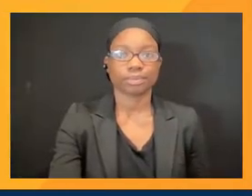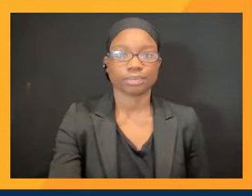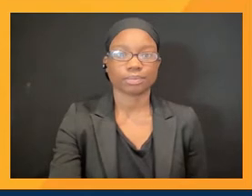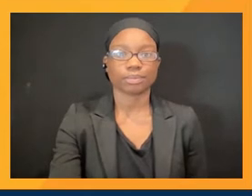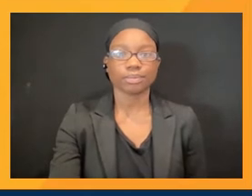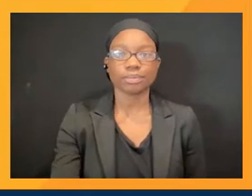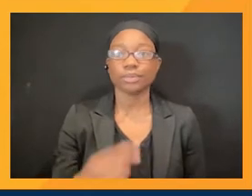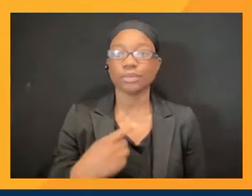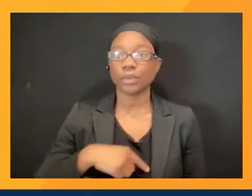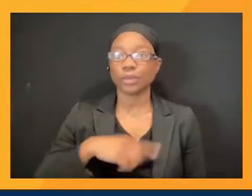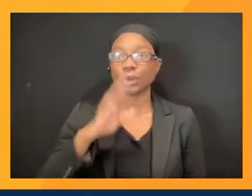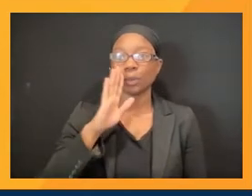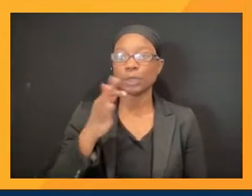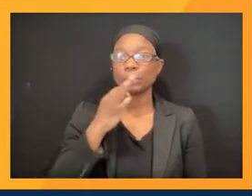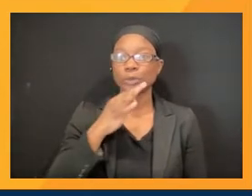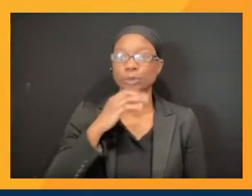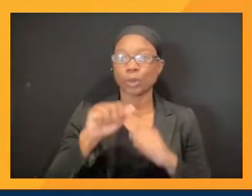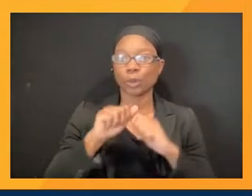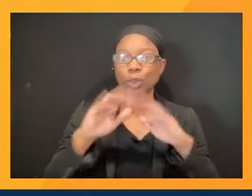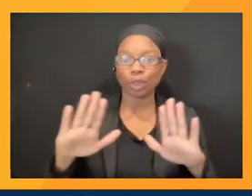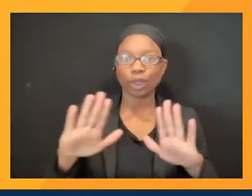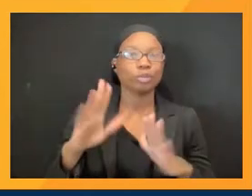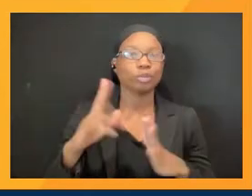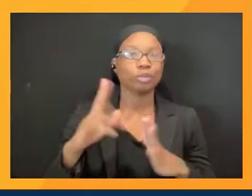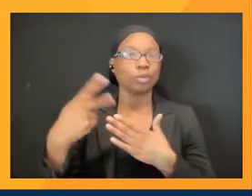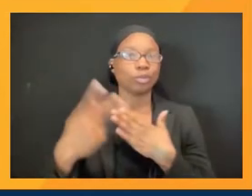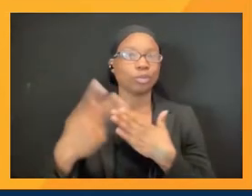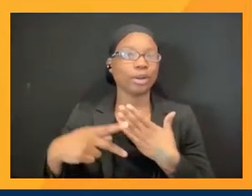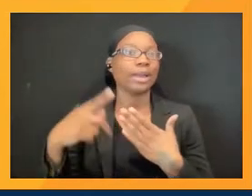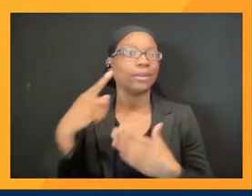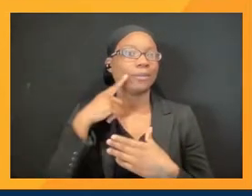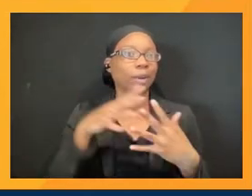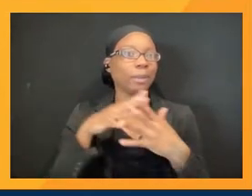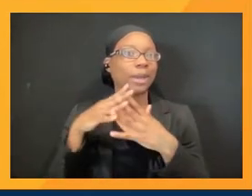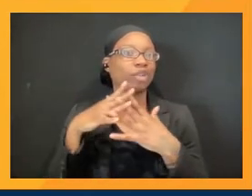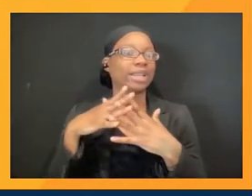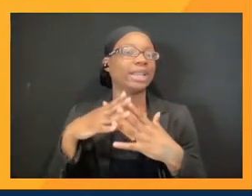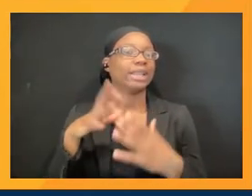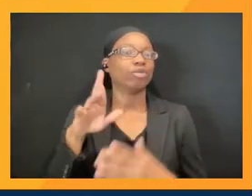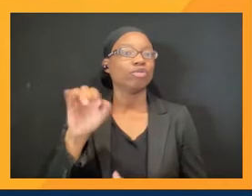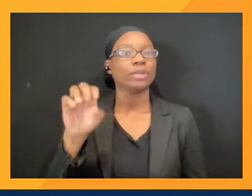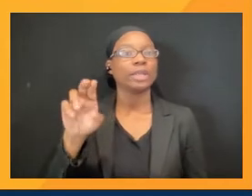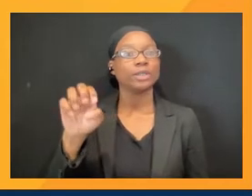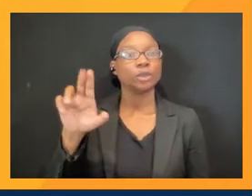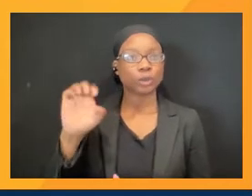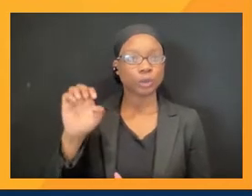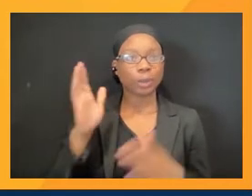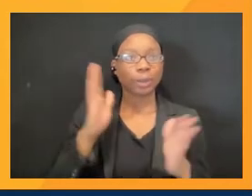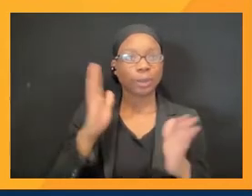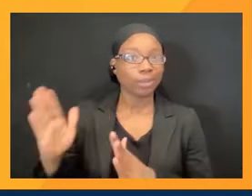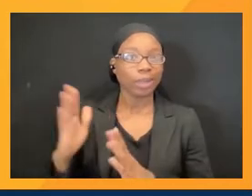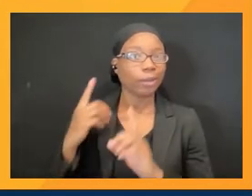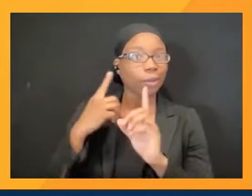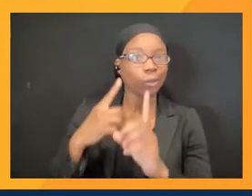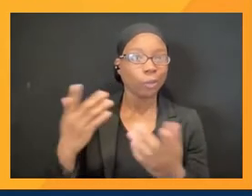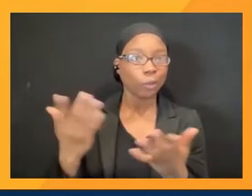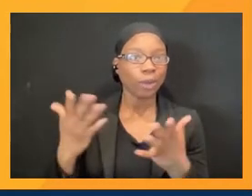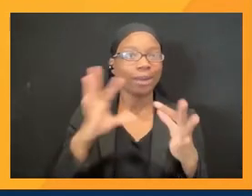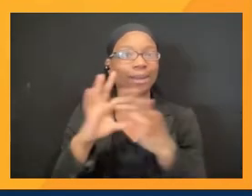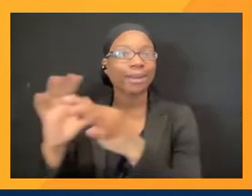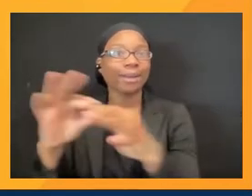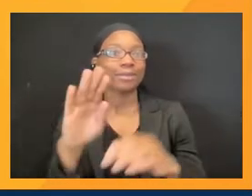have inhibited their ability to really pivot and adapt as well as they could have. So we're really pleased that in 2021,